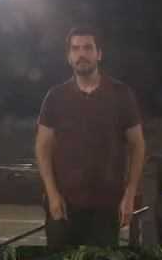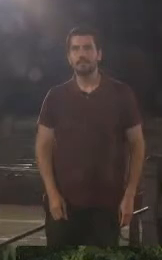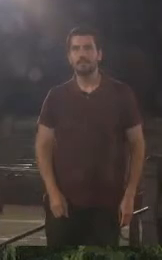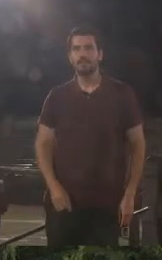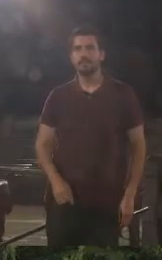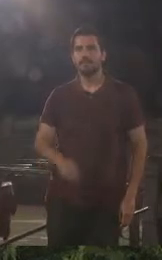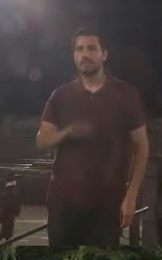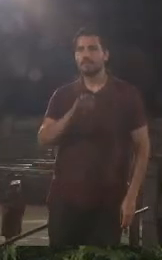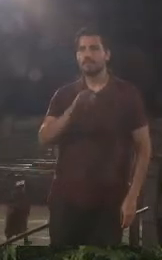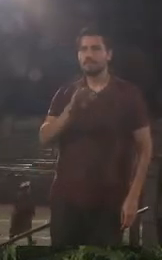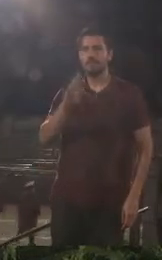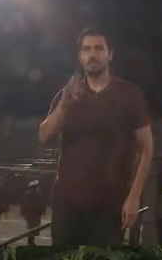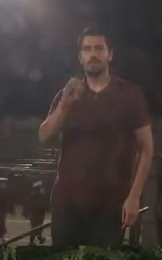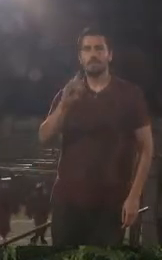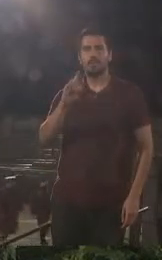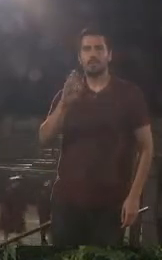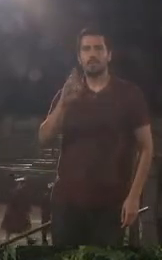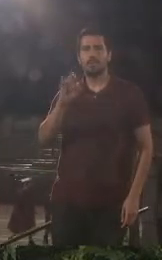Ayana Rodriguez.